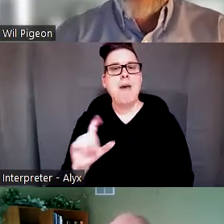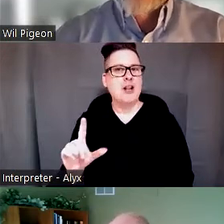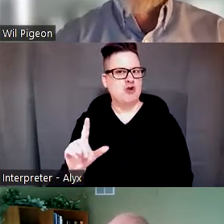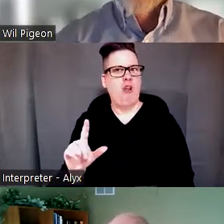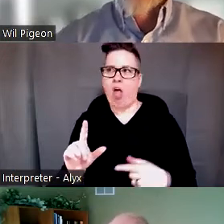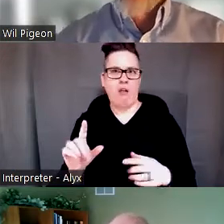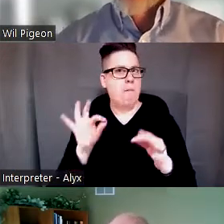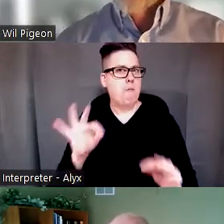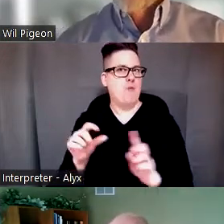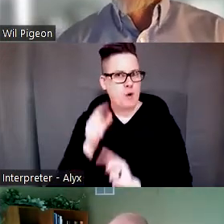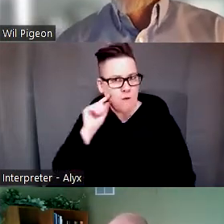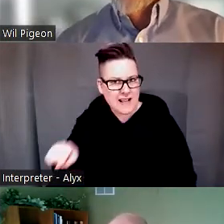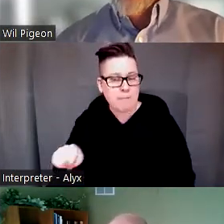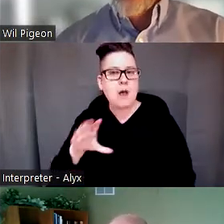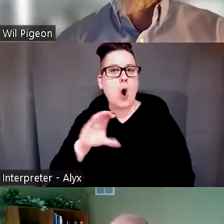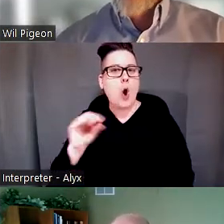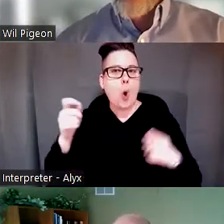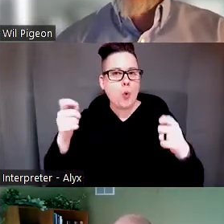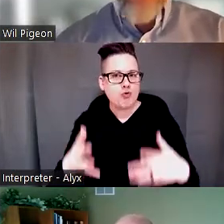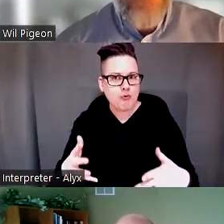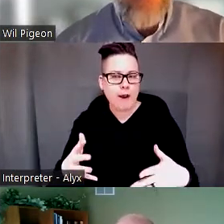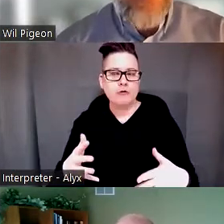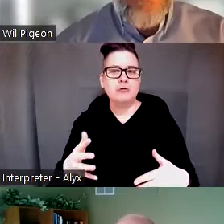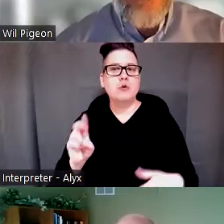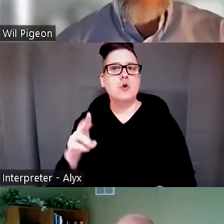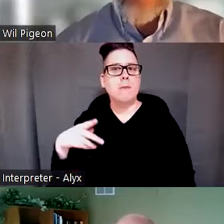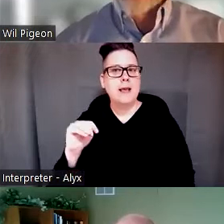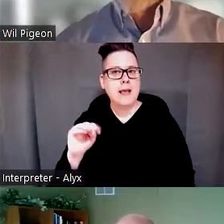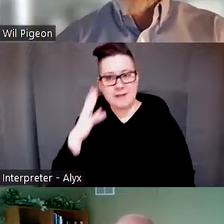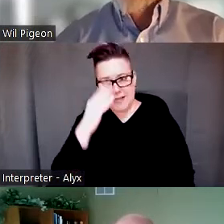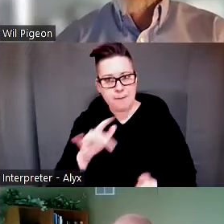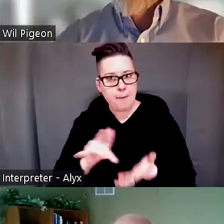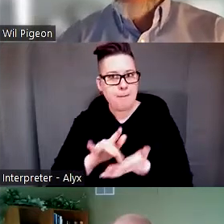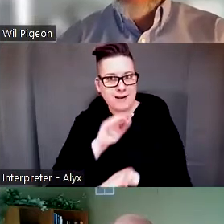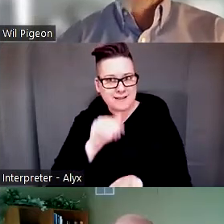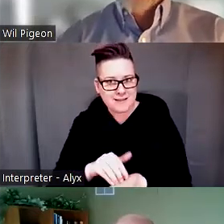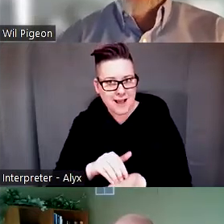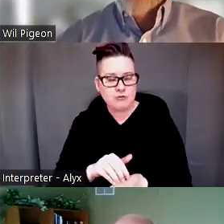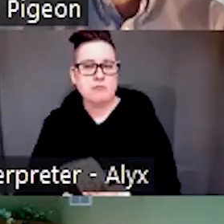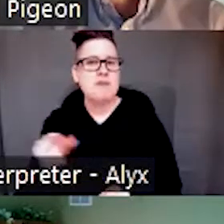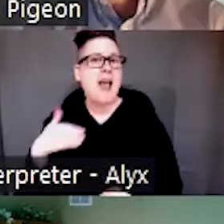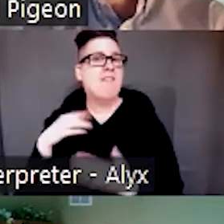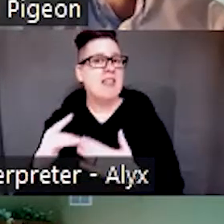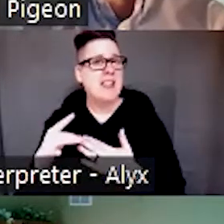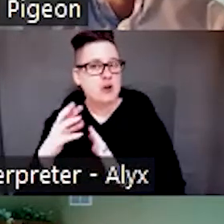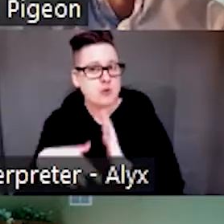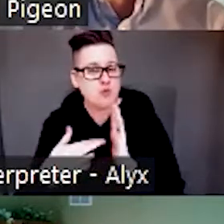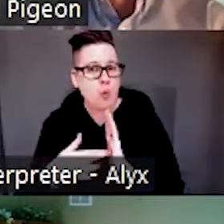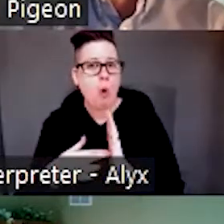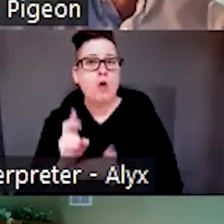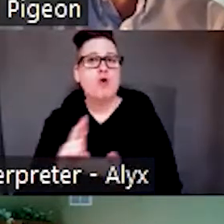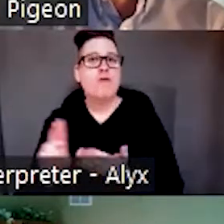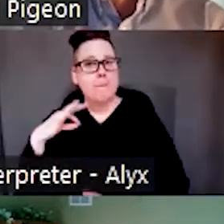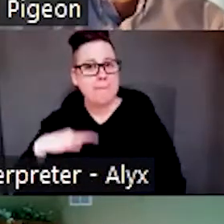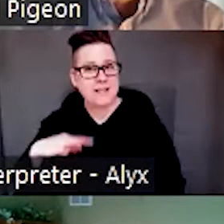Dr. Buysse is the co-director of the UPMC Sleep Medicine Center. He has leadership roles in the University of